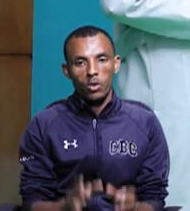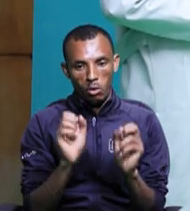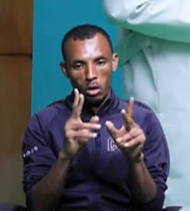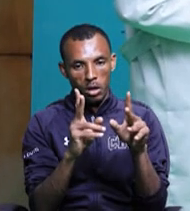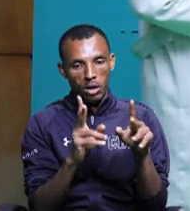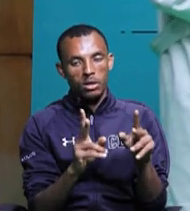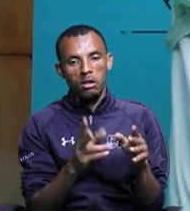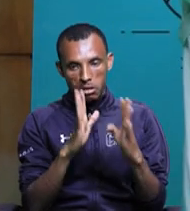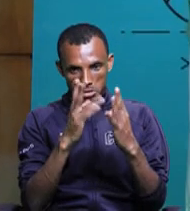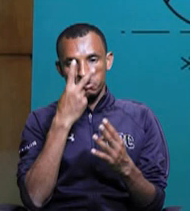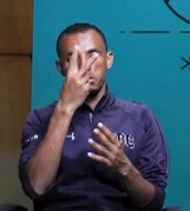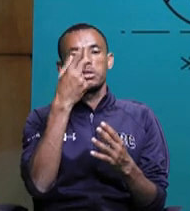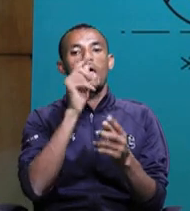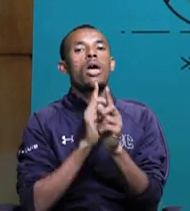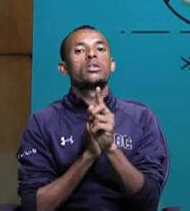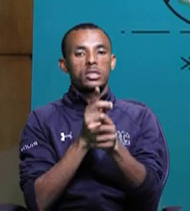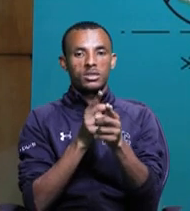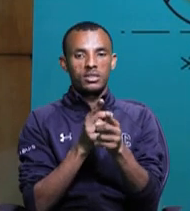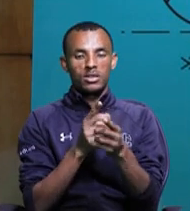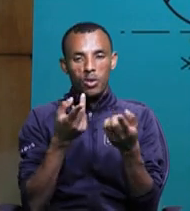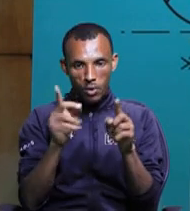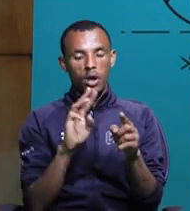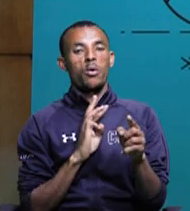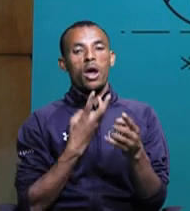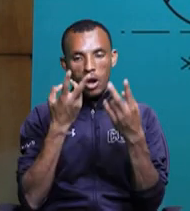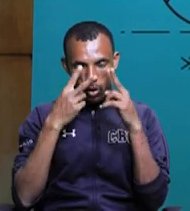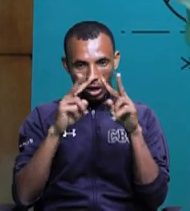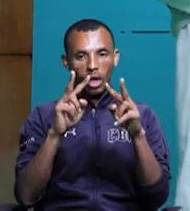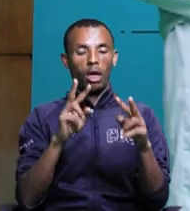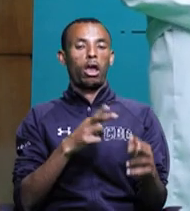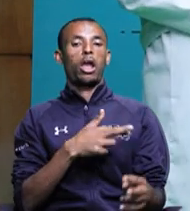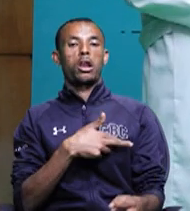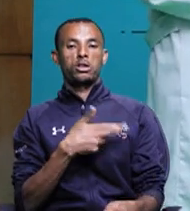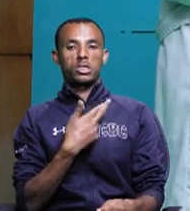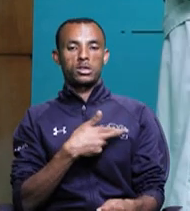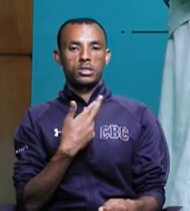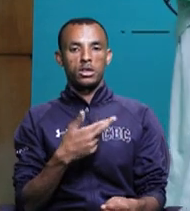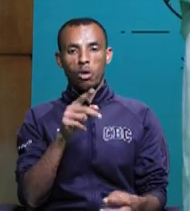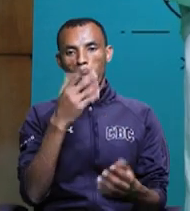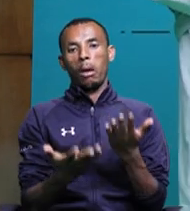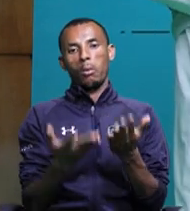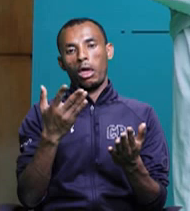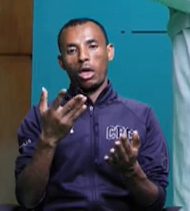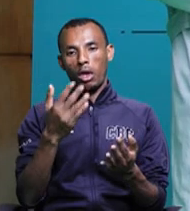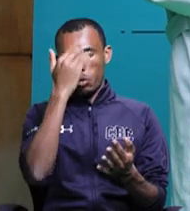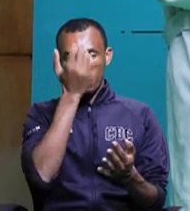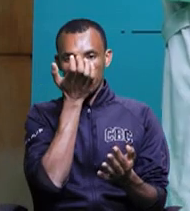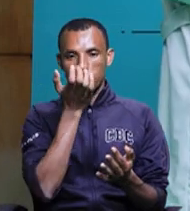Okay, let us see the answer. When you are looking religion, you may be